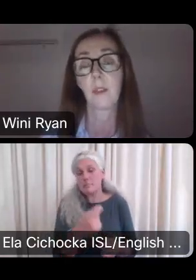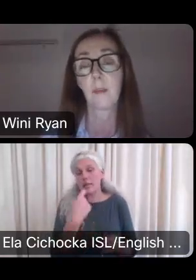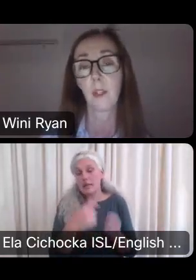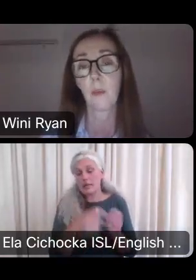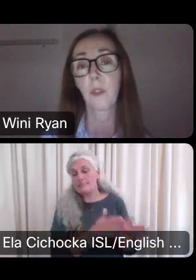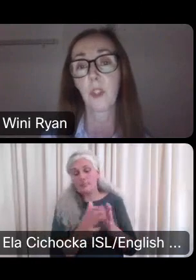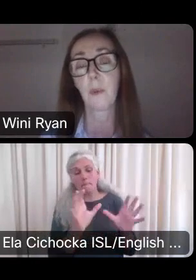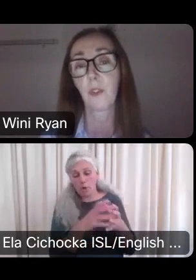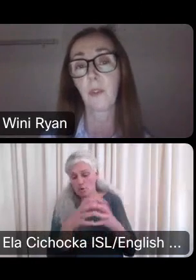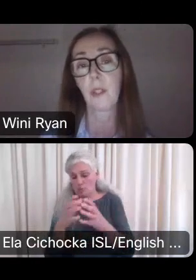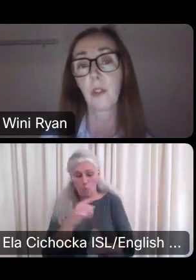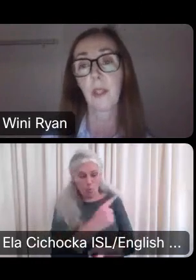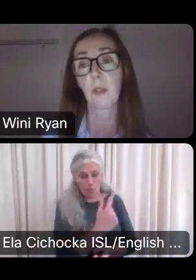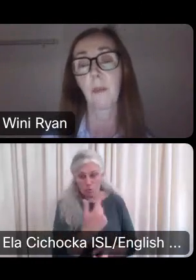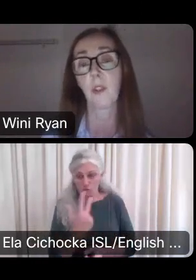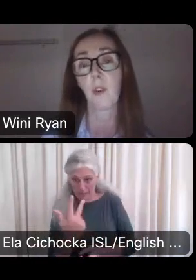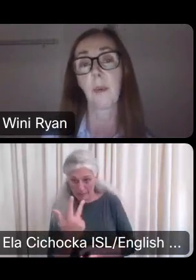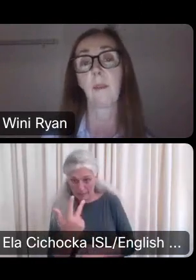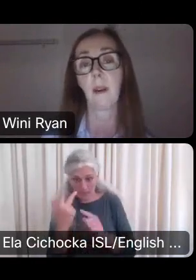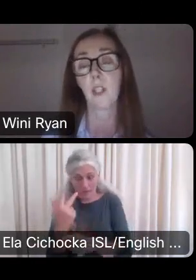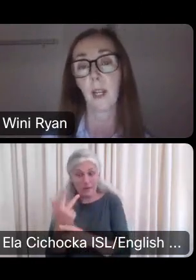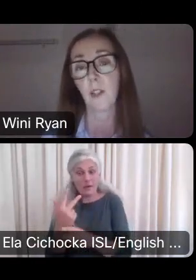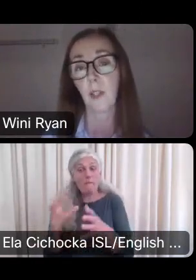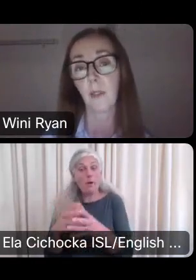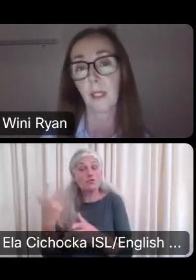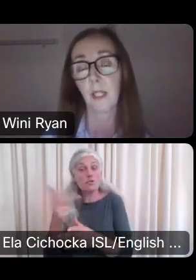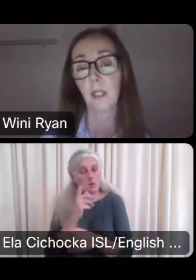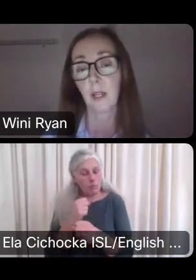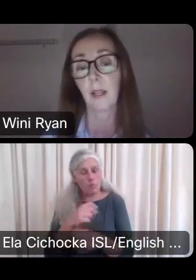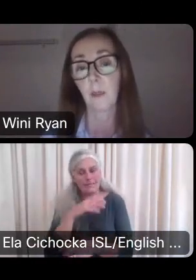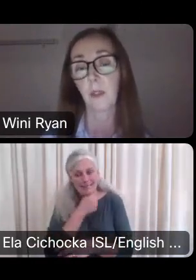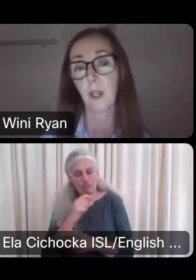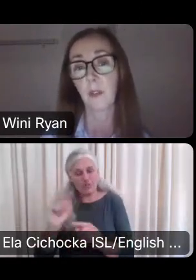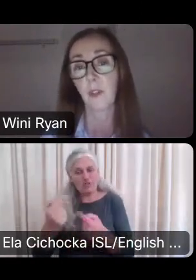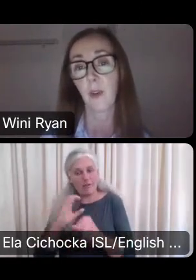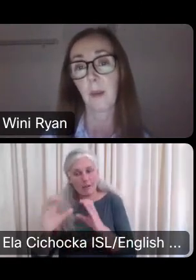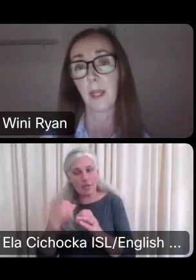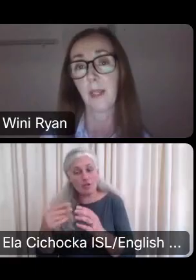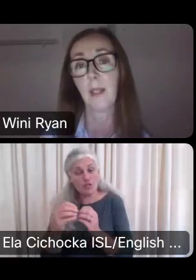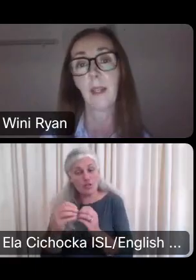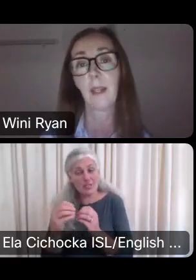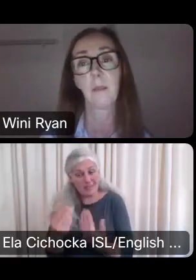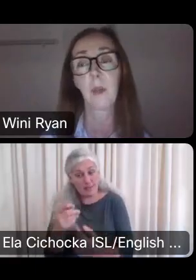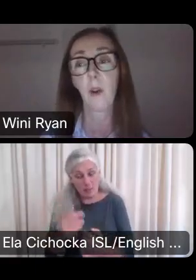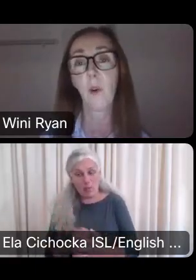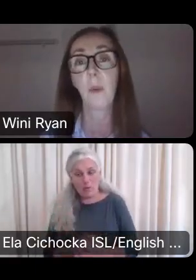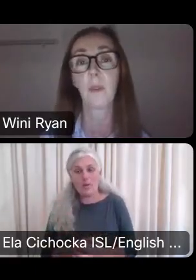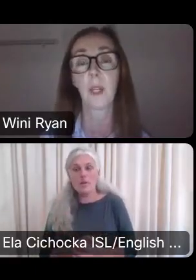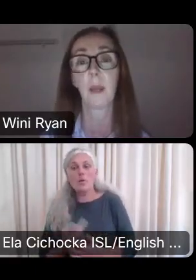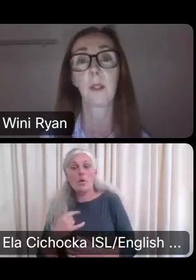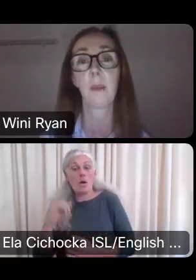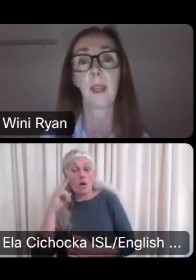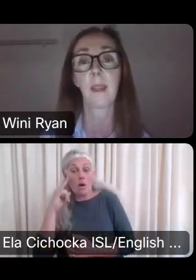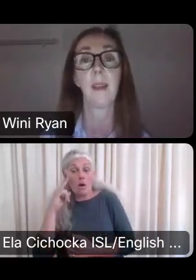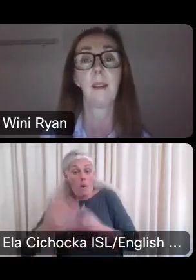the modules, module 1, 2, and 3. 3 is where we talk about very challenging conversations like the one you're describing. We hope over